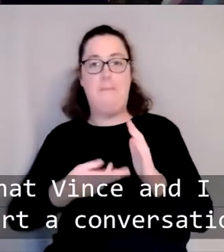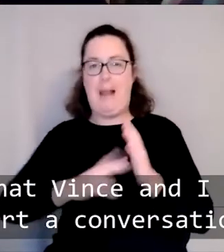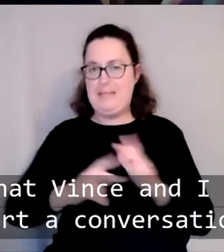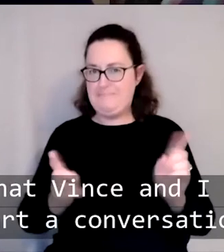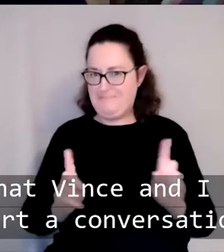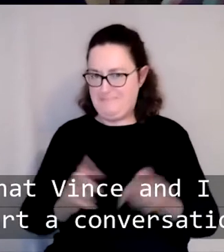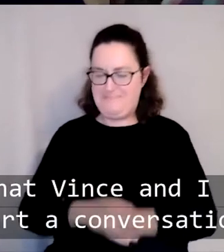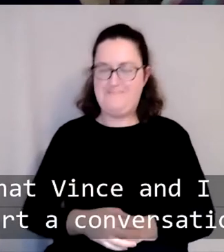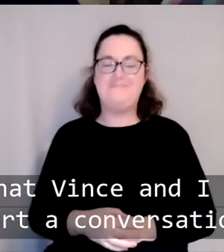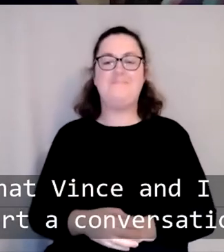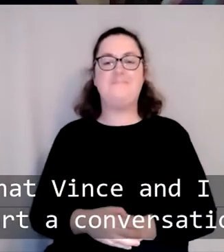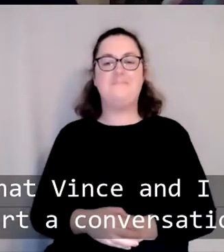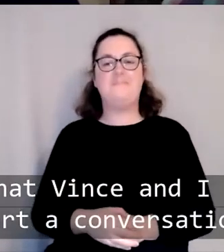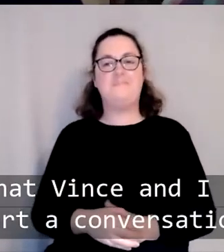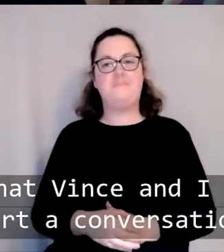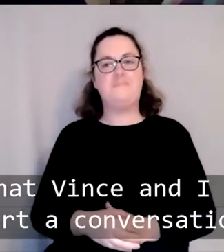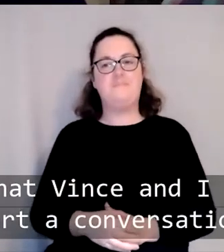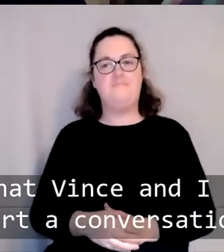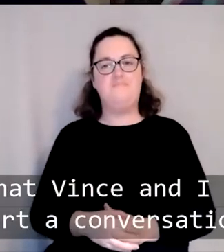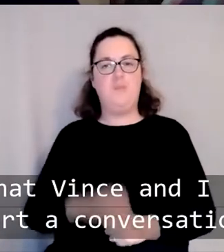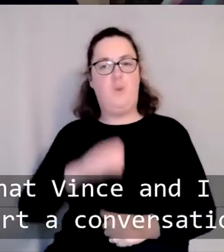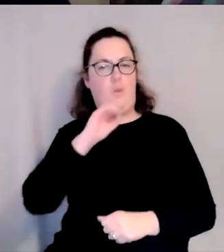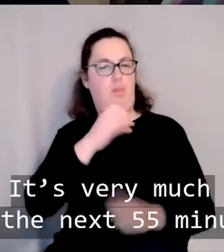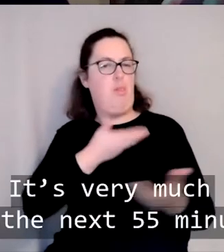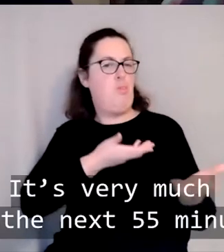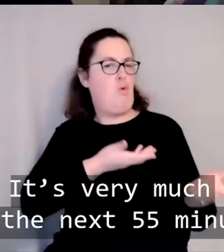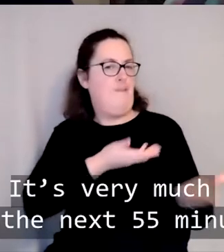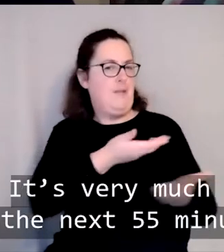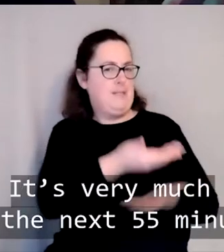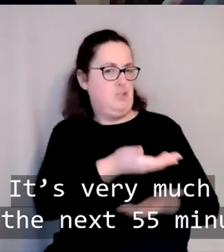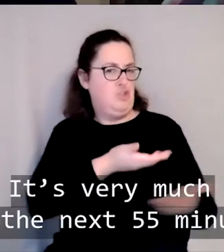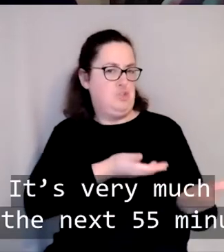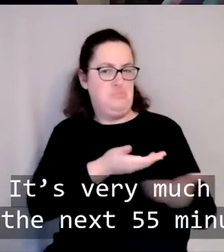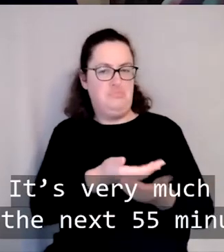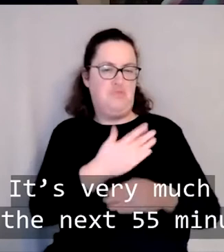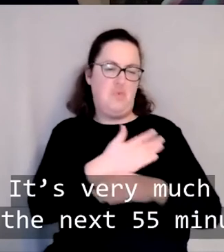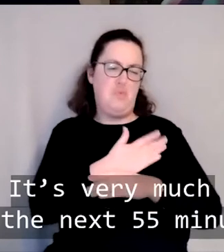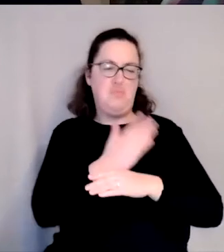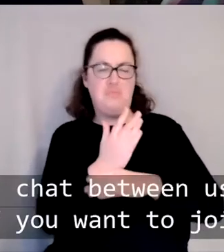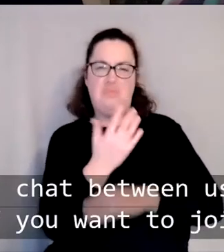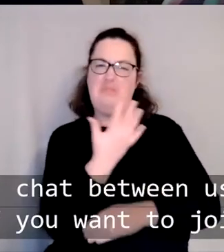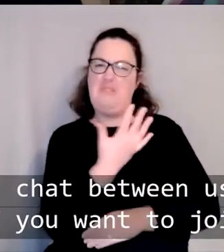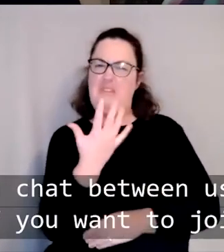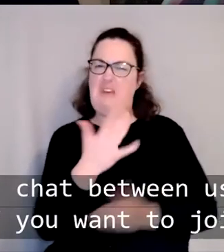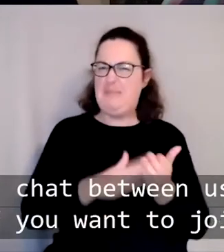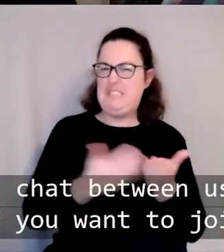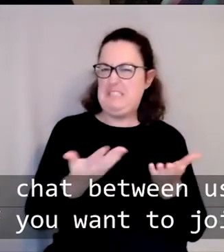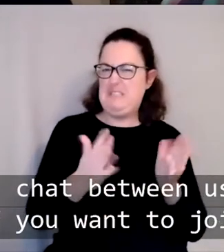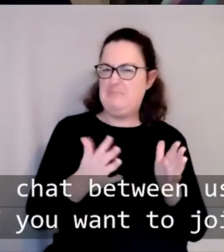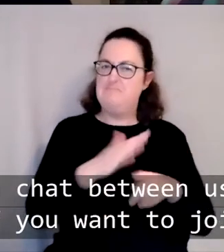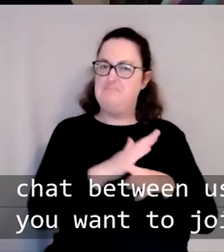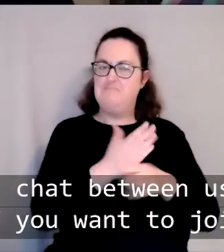that Vince and I will start a conversation. It's very much for the next 55 minutes, a chat between